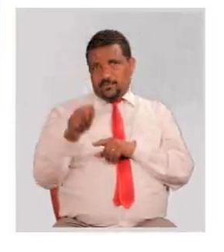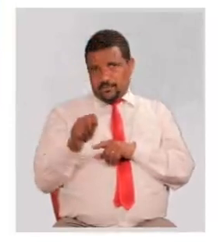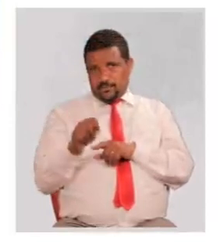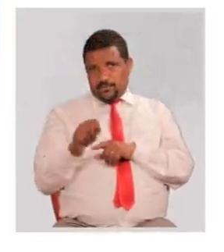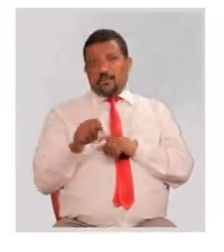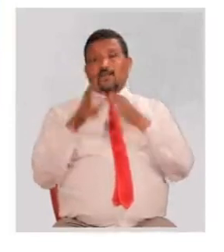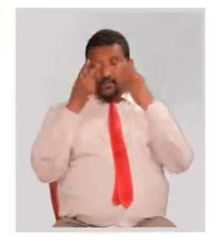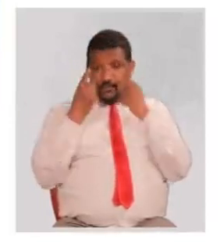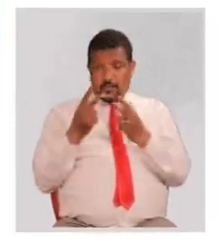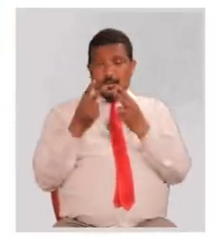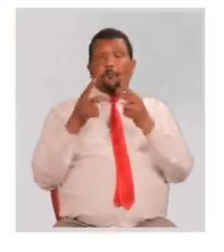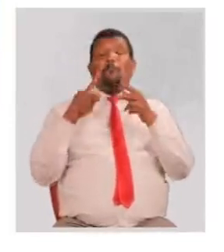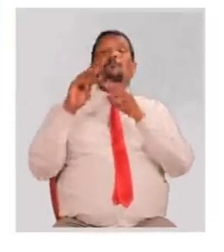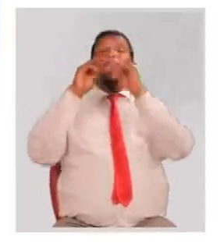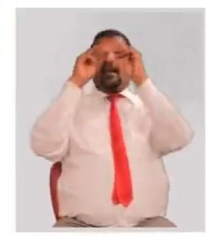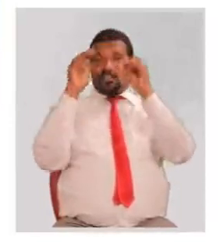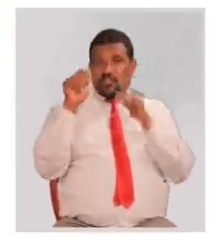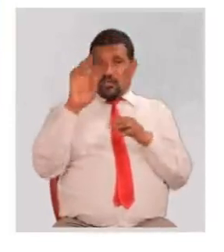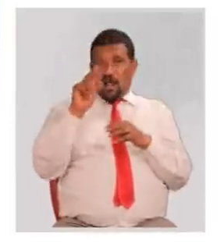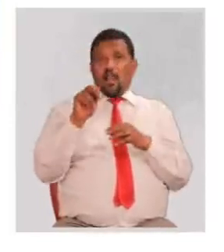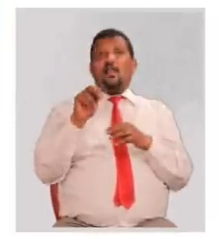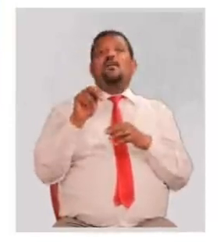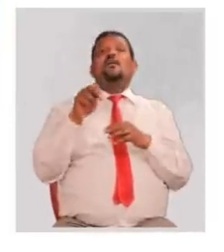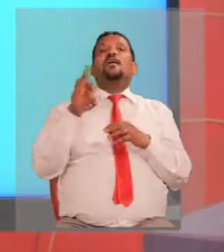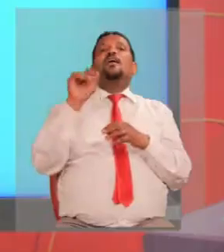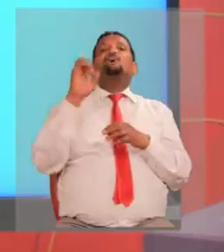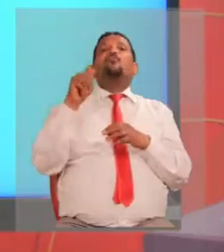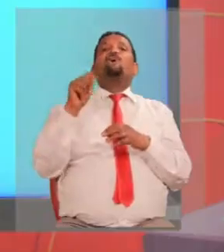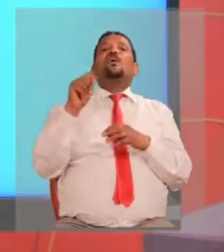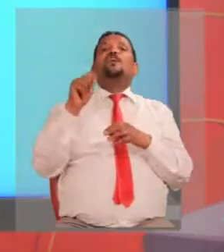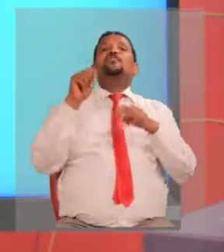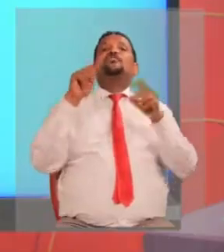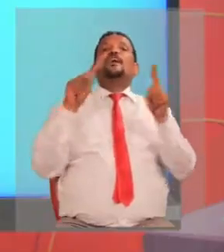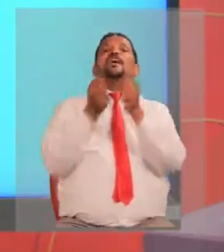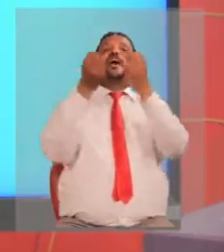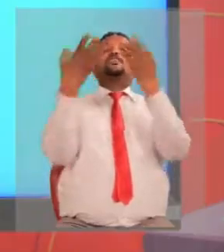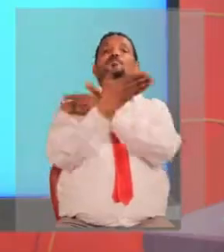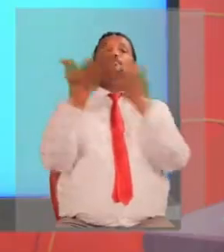technical substitution using the following model.